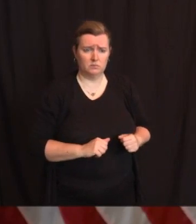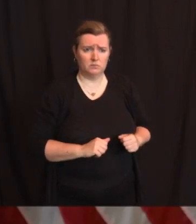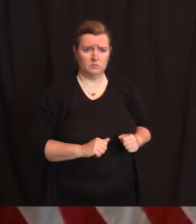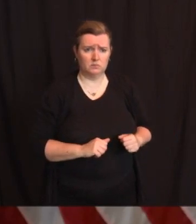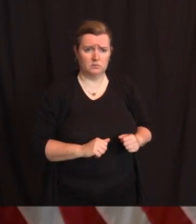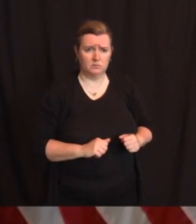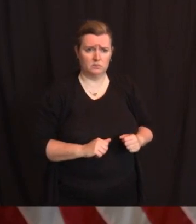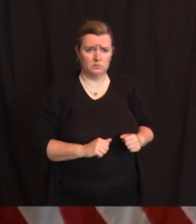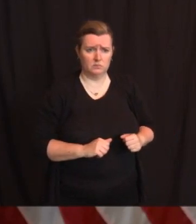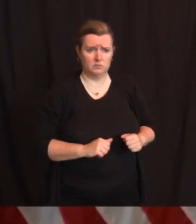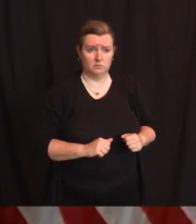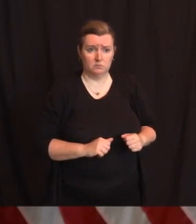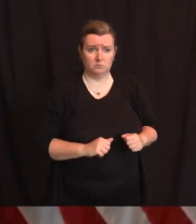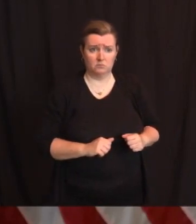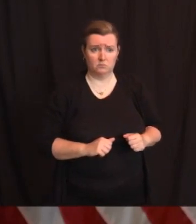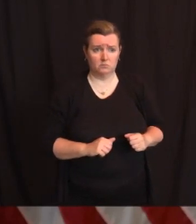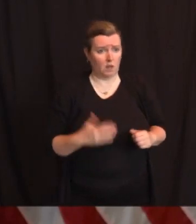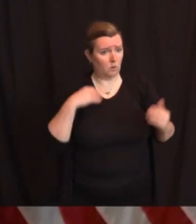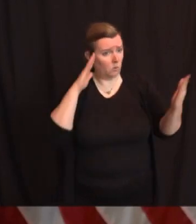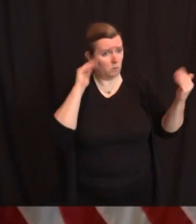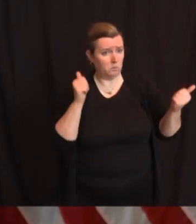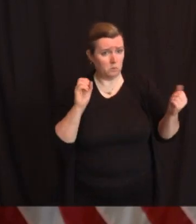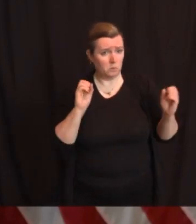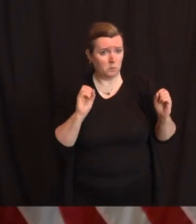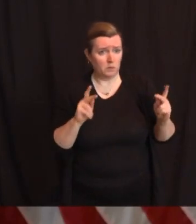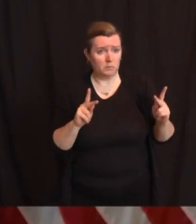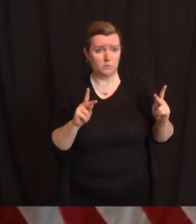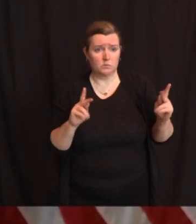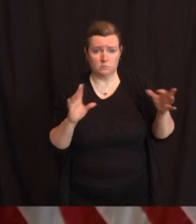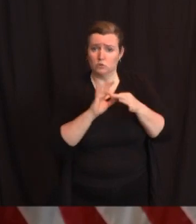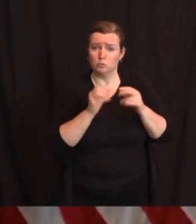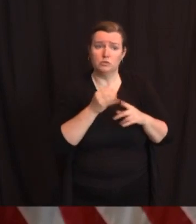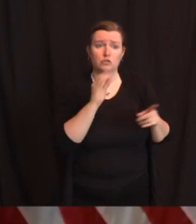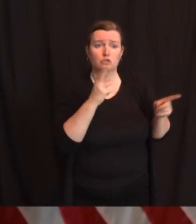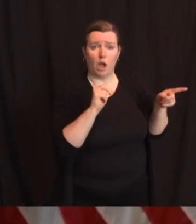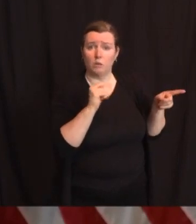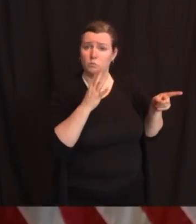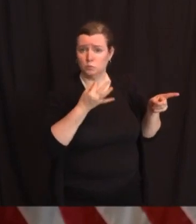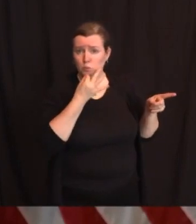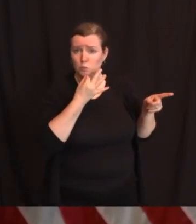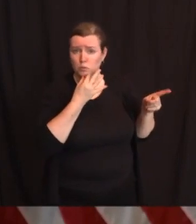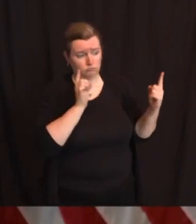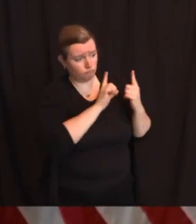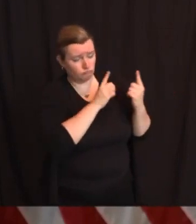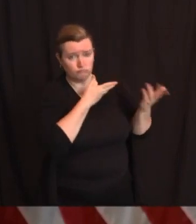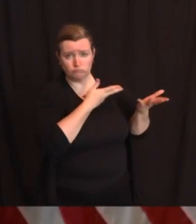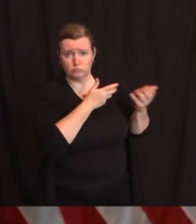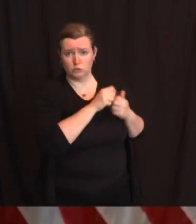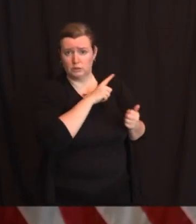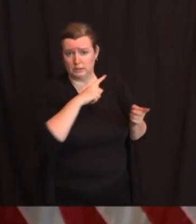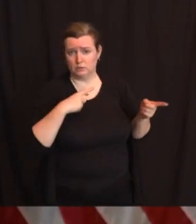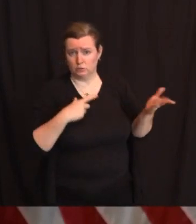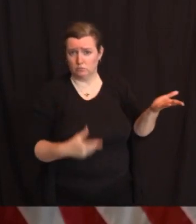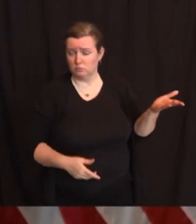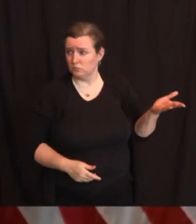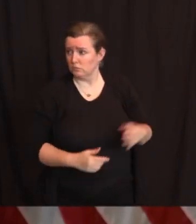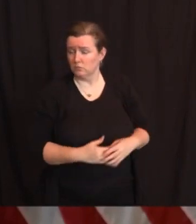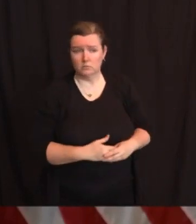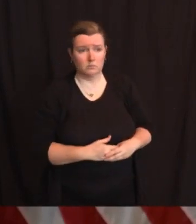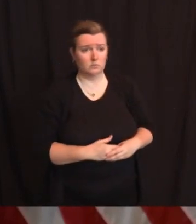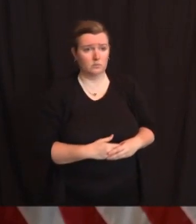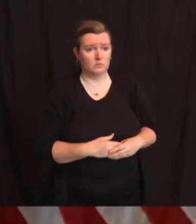I'll hopefully get a chance to connect with John and get more on that. The benefit, Paul, no, not that it's an unending